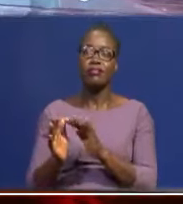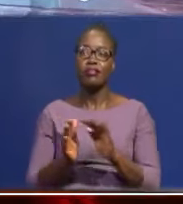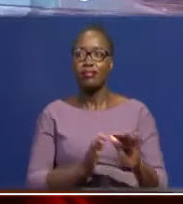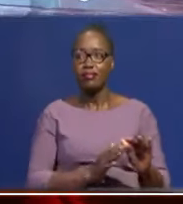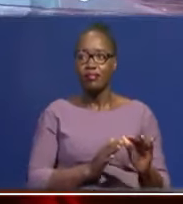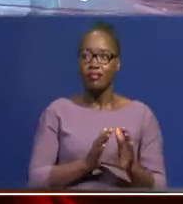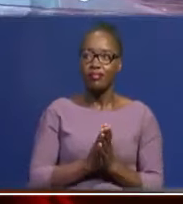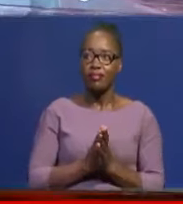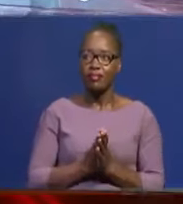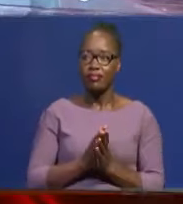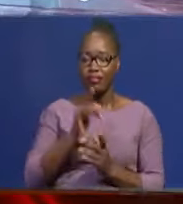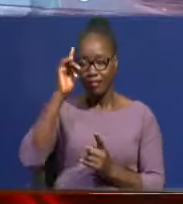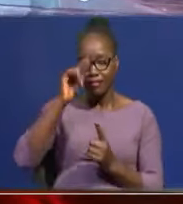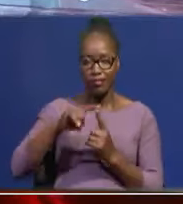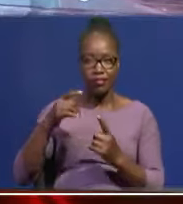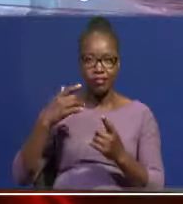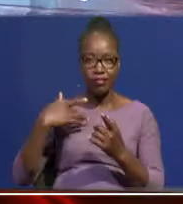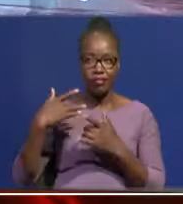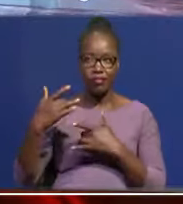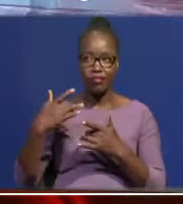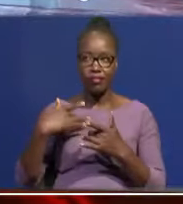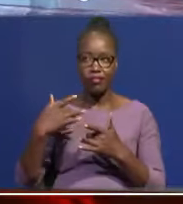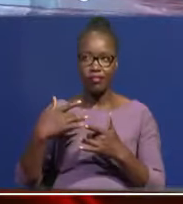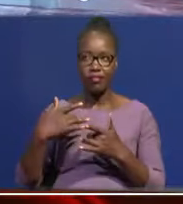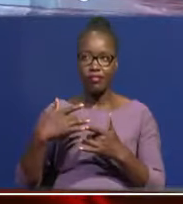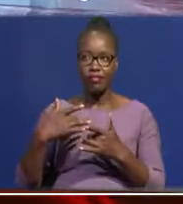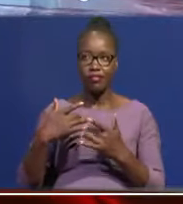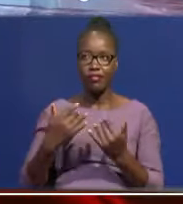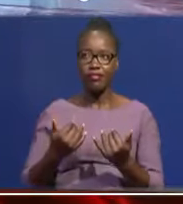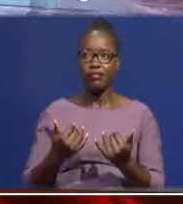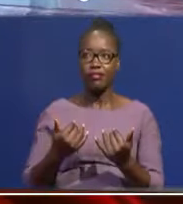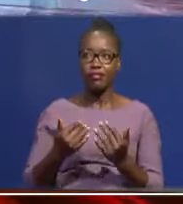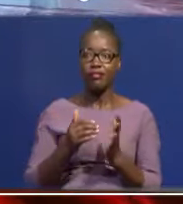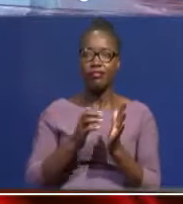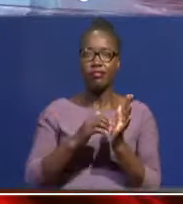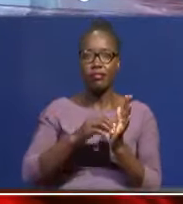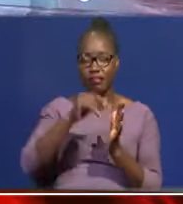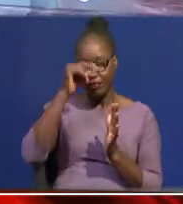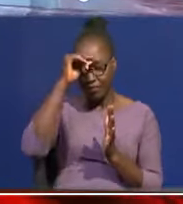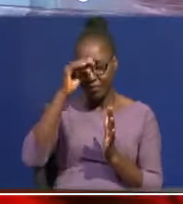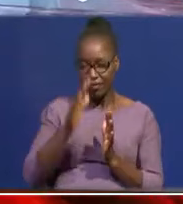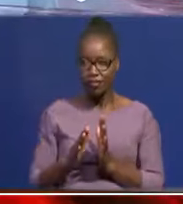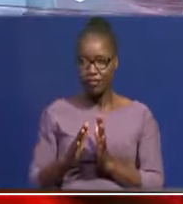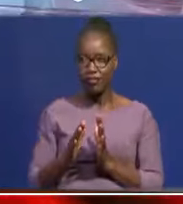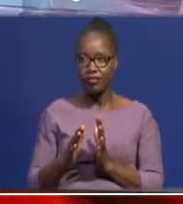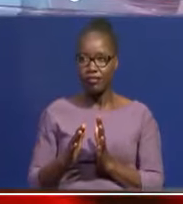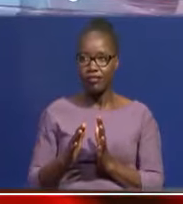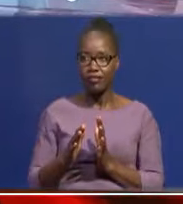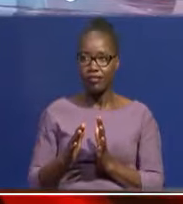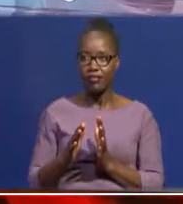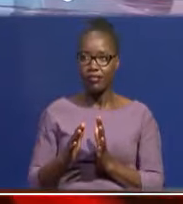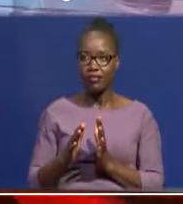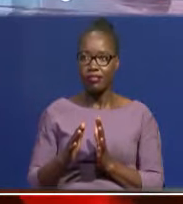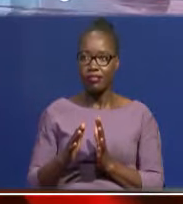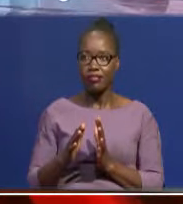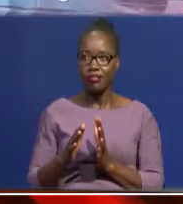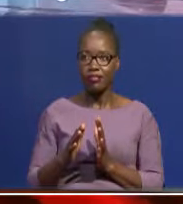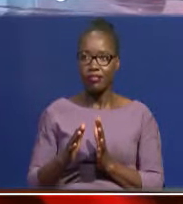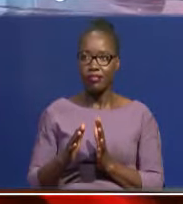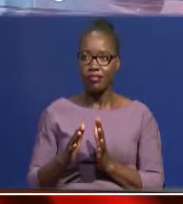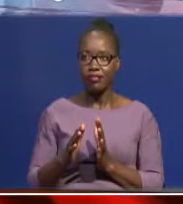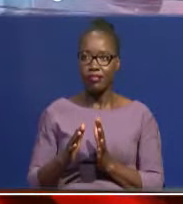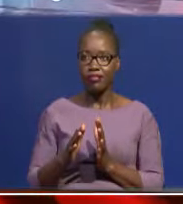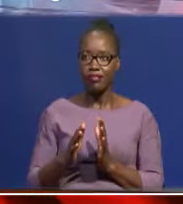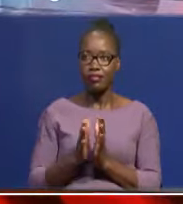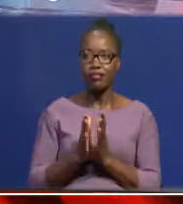Now back to the main concern of this particular broadcast at this hour is that Machakos Governor Wavinya Ndeti has called for